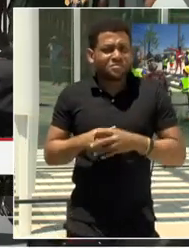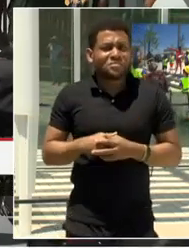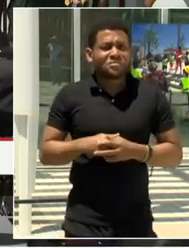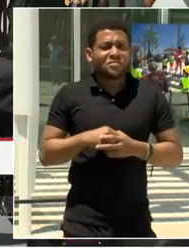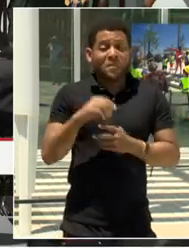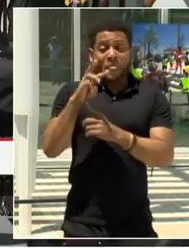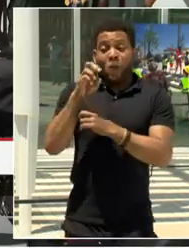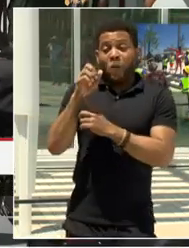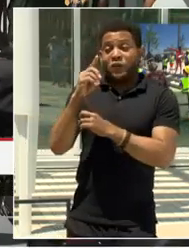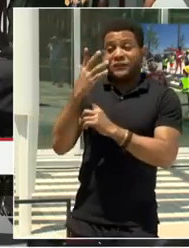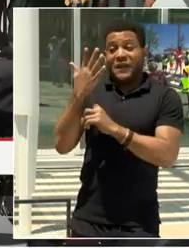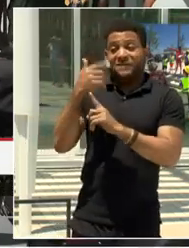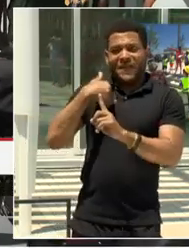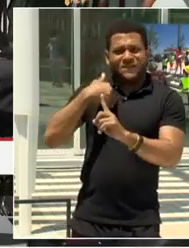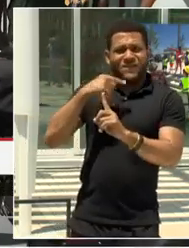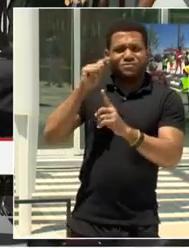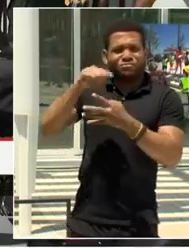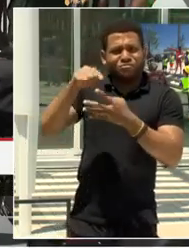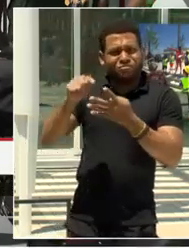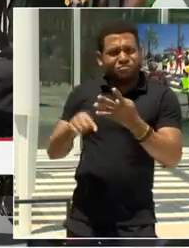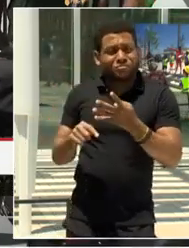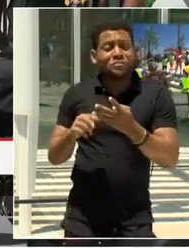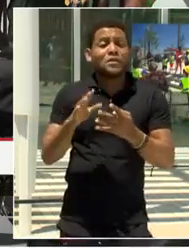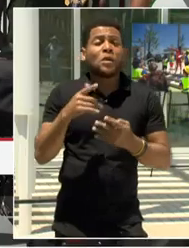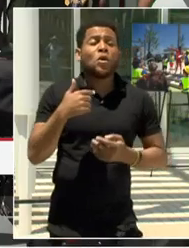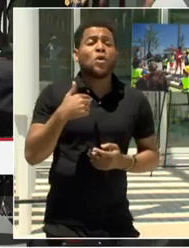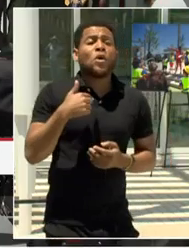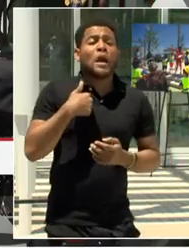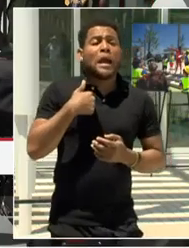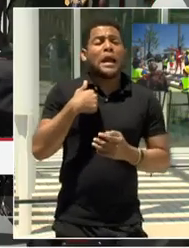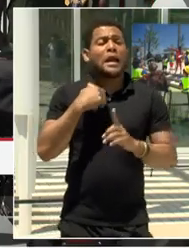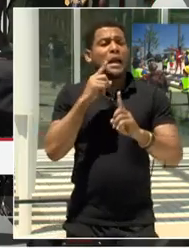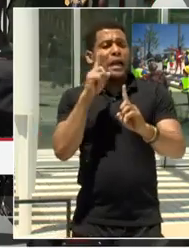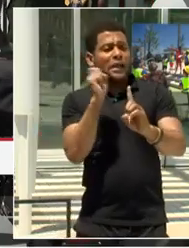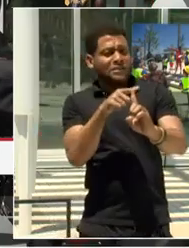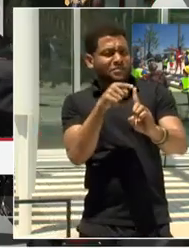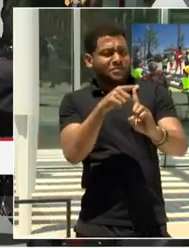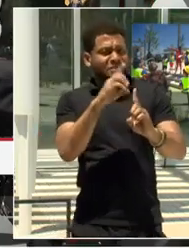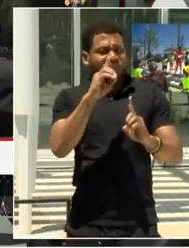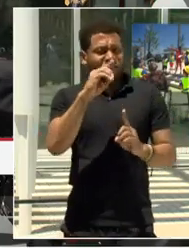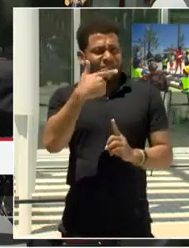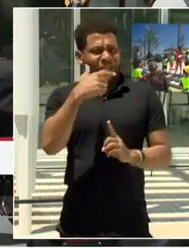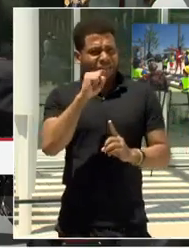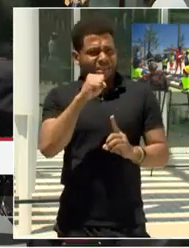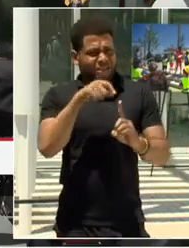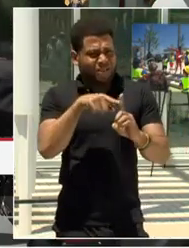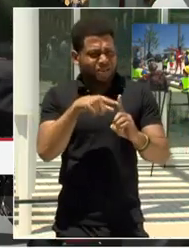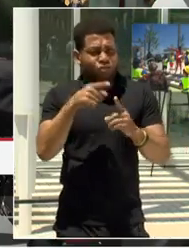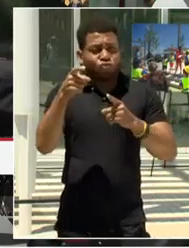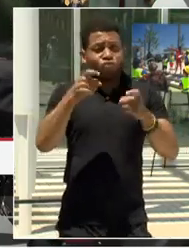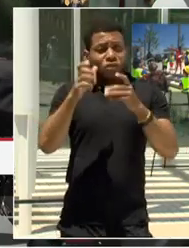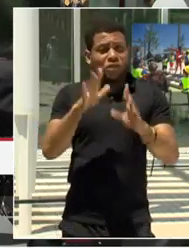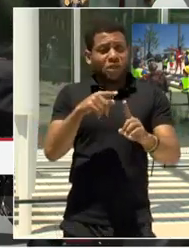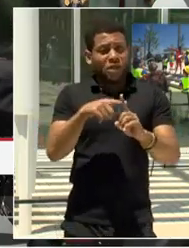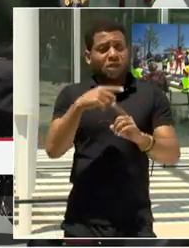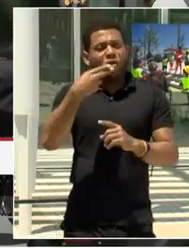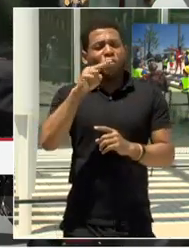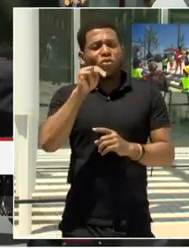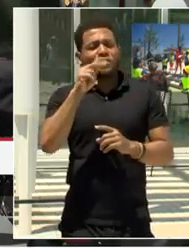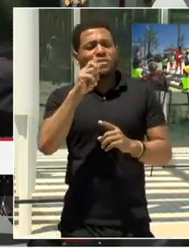delivered on time? And he said, not only on time, but in budget. And so that is a big feat, and I want to thank you for your hard work.